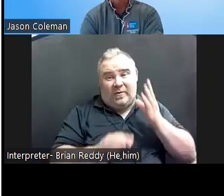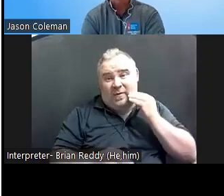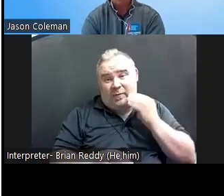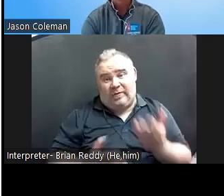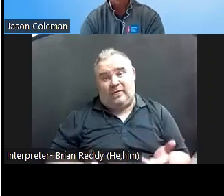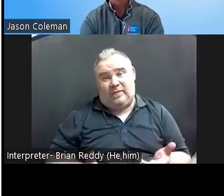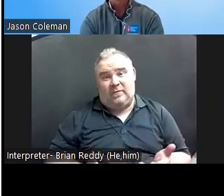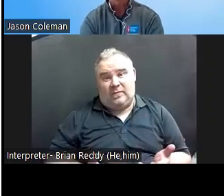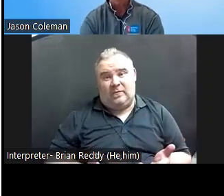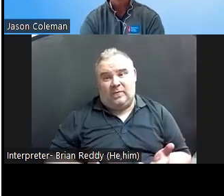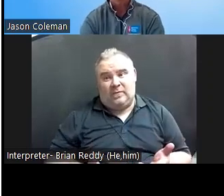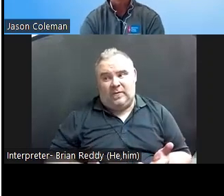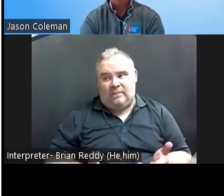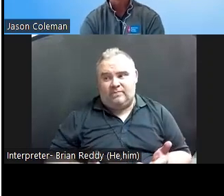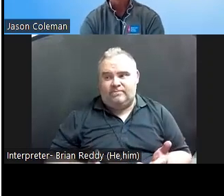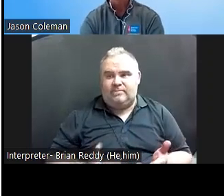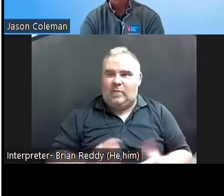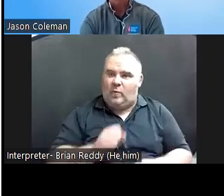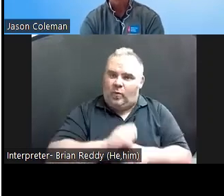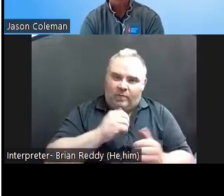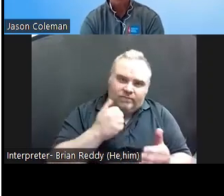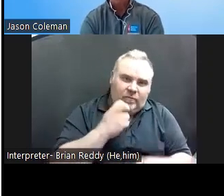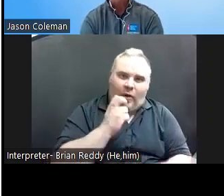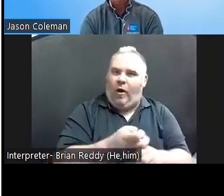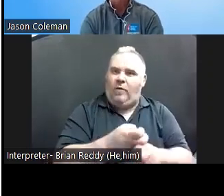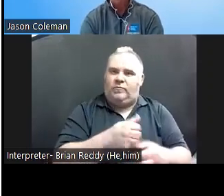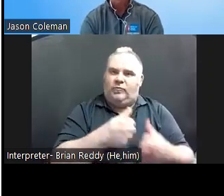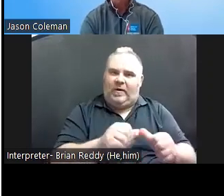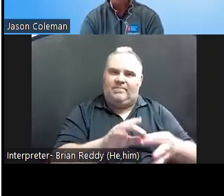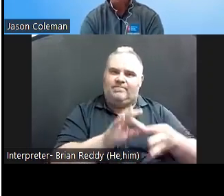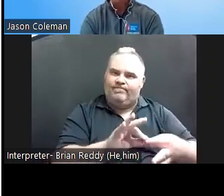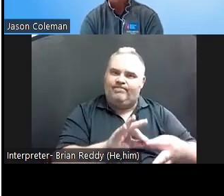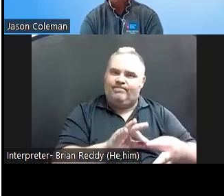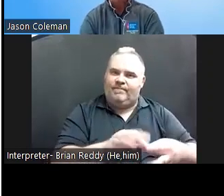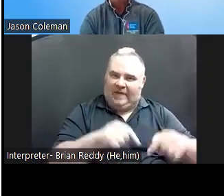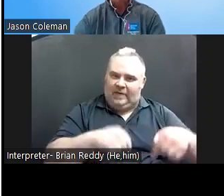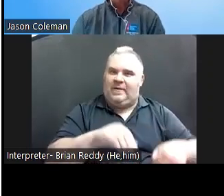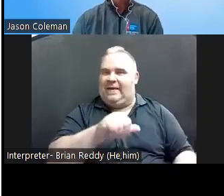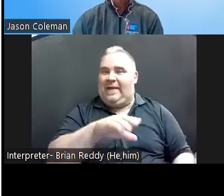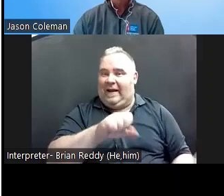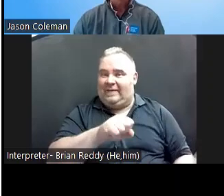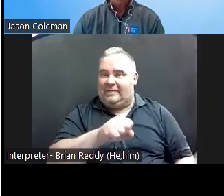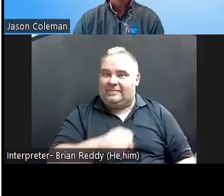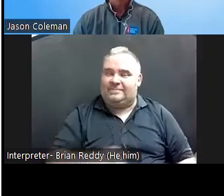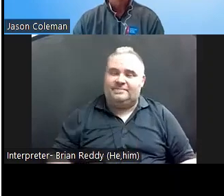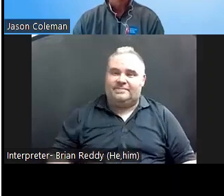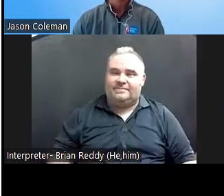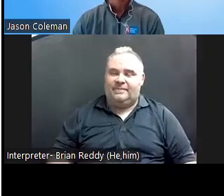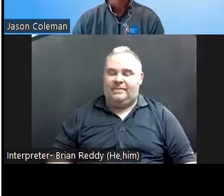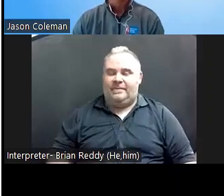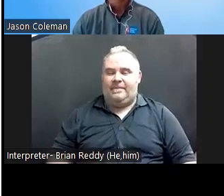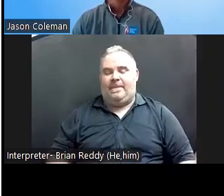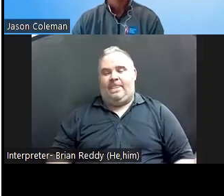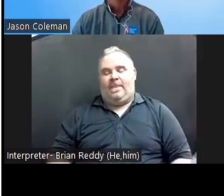one that we work very hard to facilitate at the American Cancer Society. So